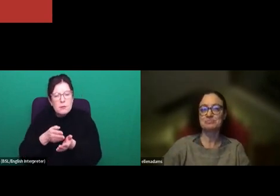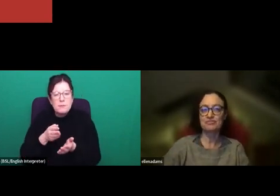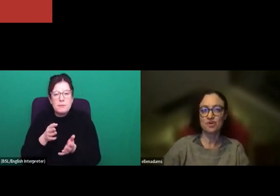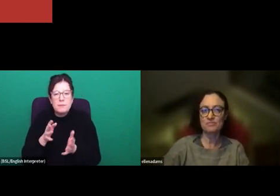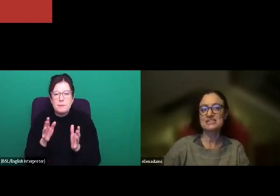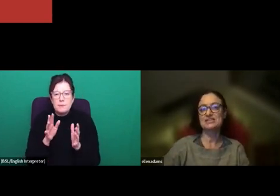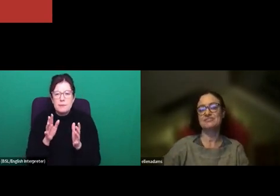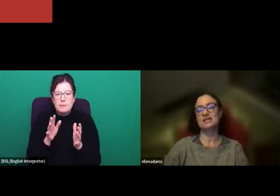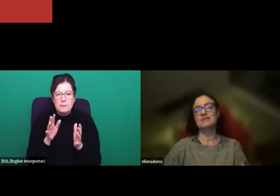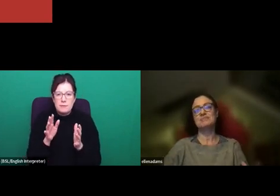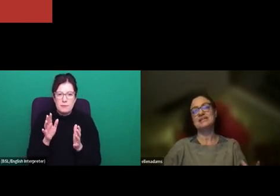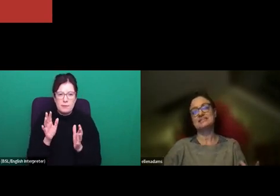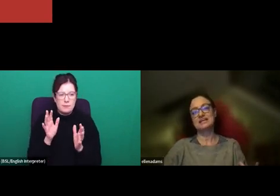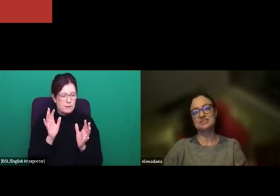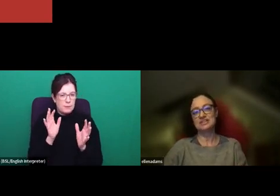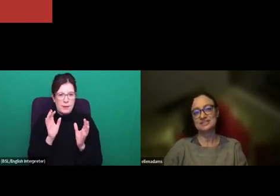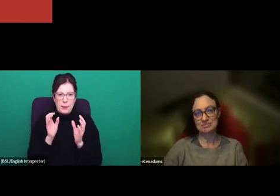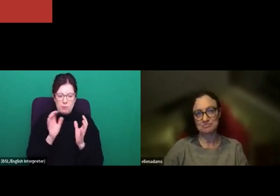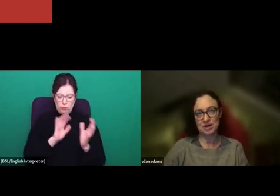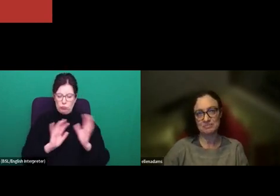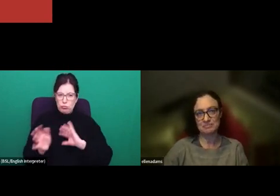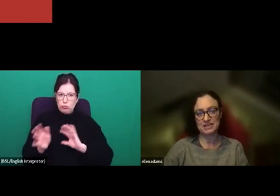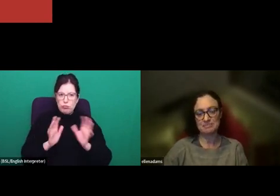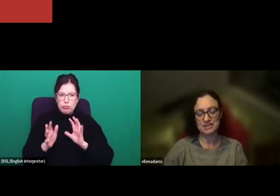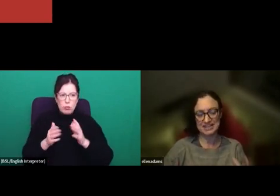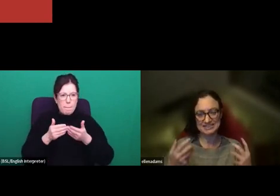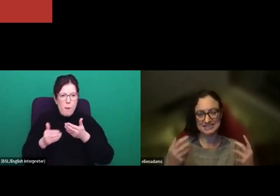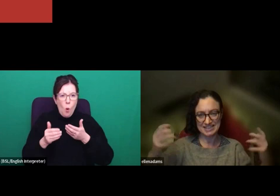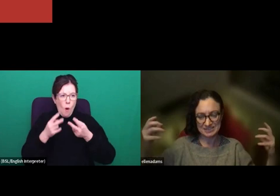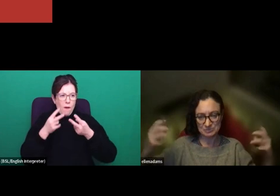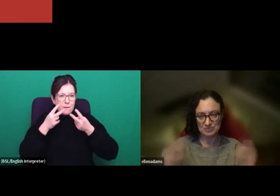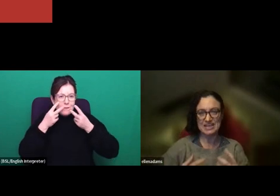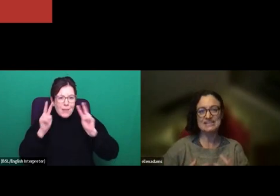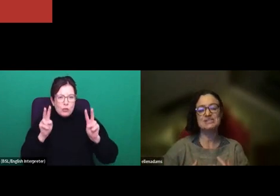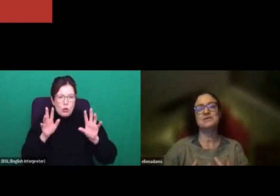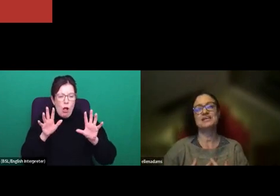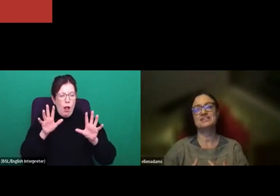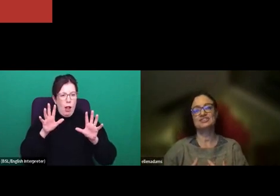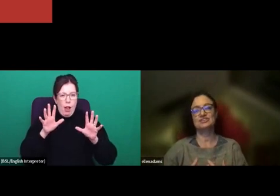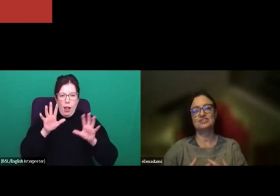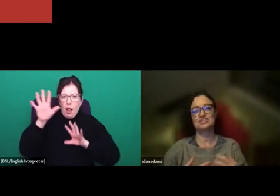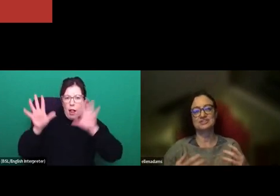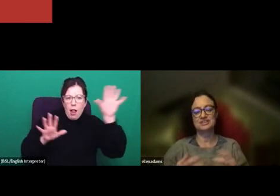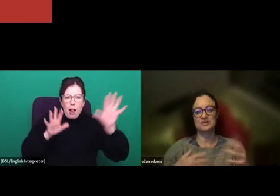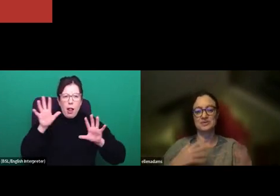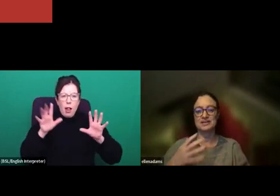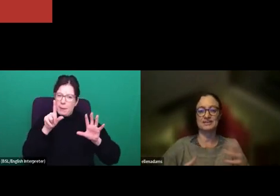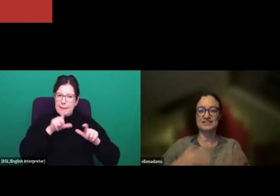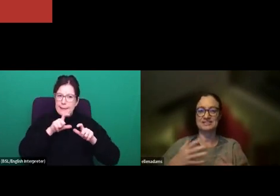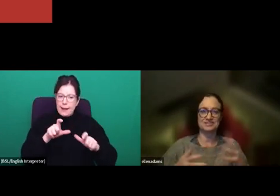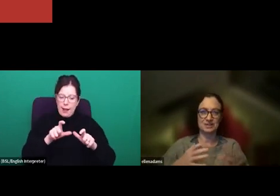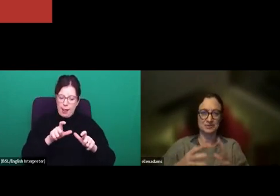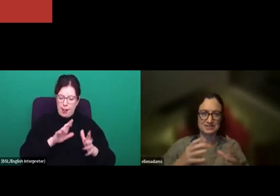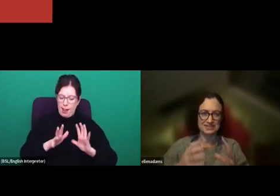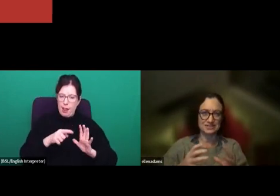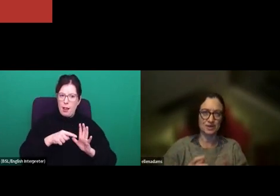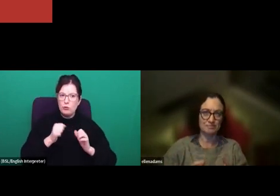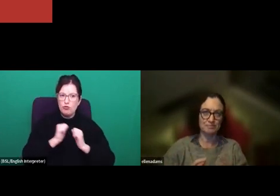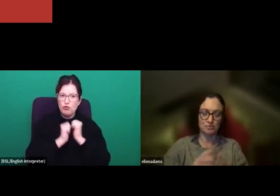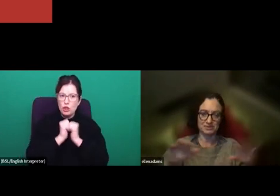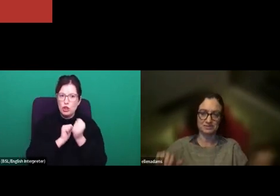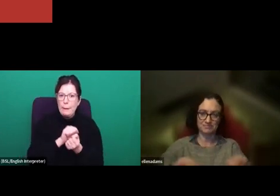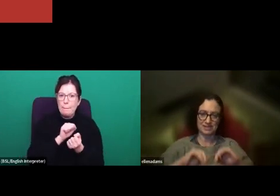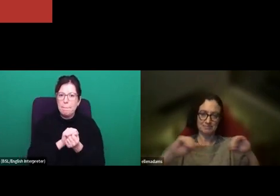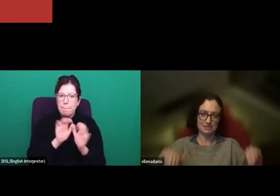The most performative BSL does have mime in it, but it's linked within a structure. So it's